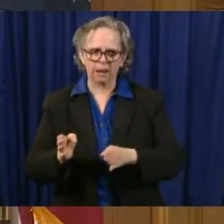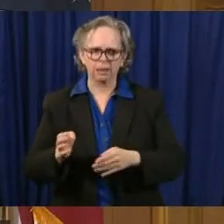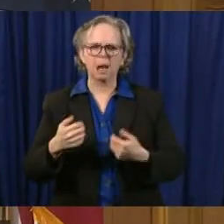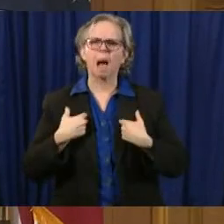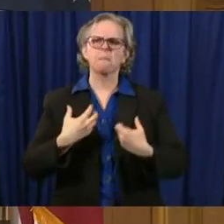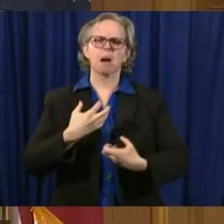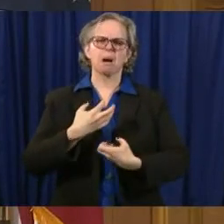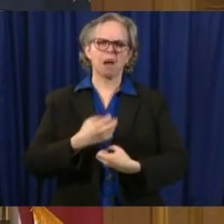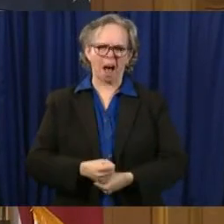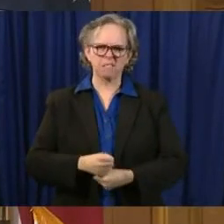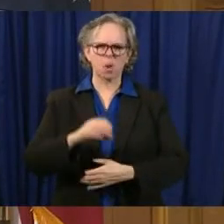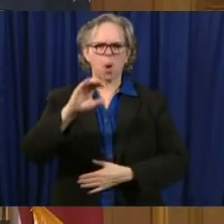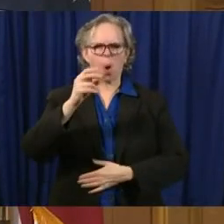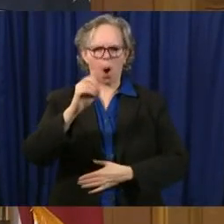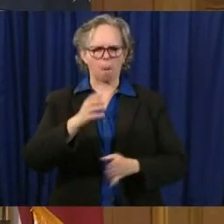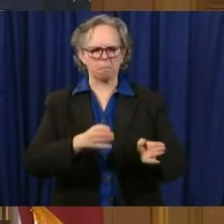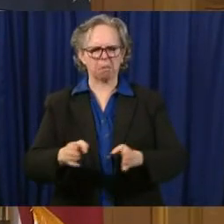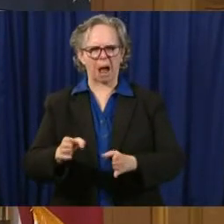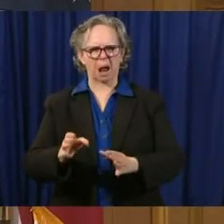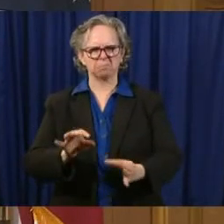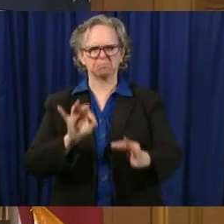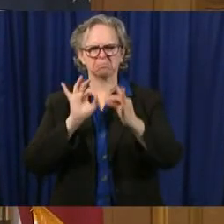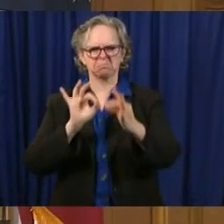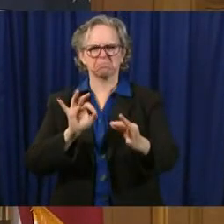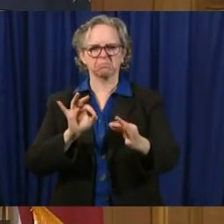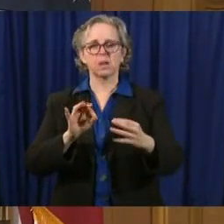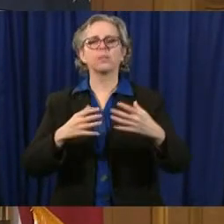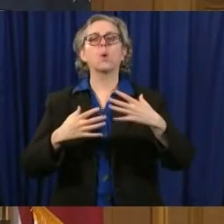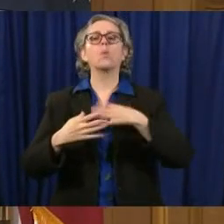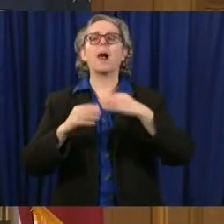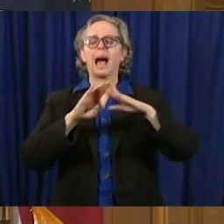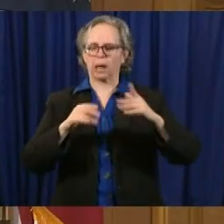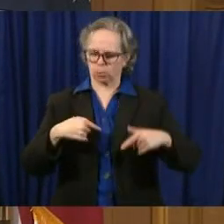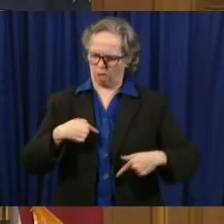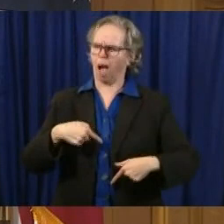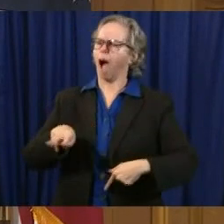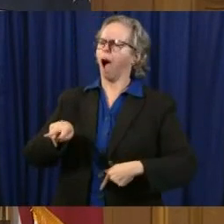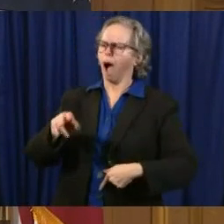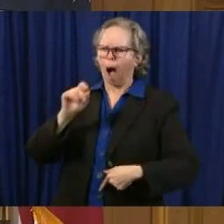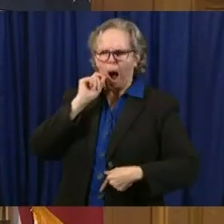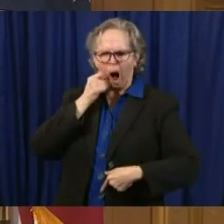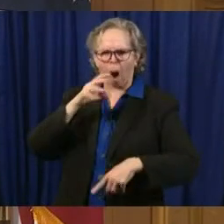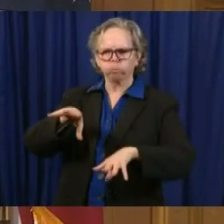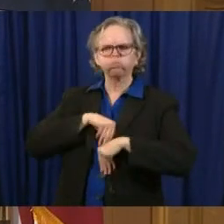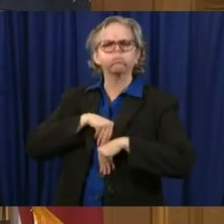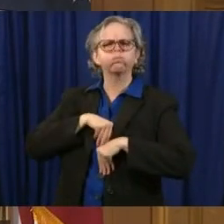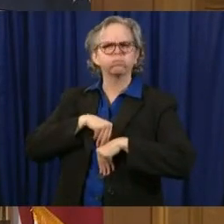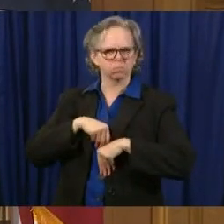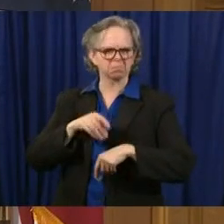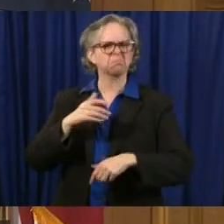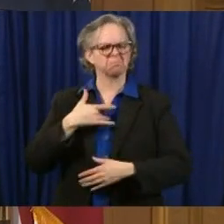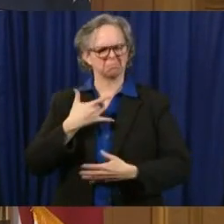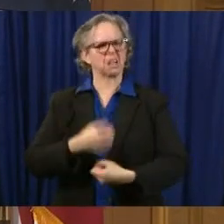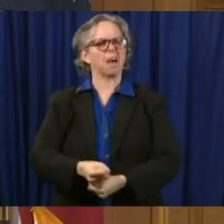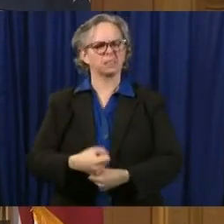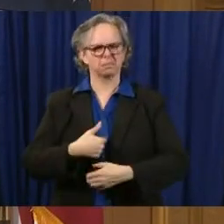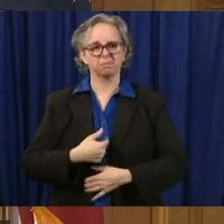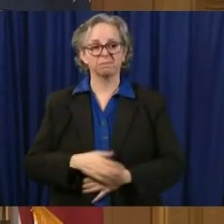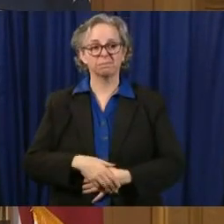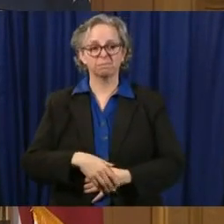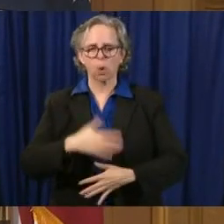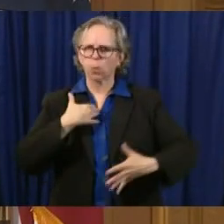we lay out, the White House will think it's fine. But it's really this kind of collaborative